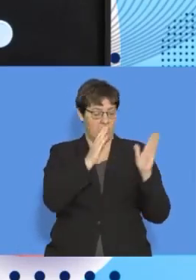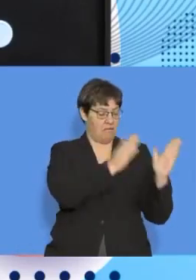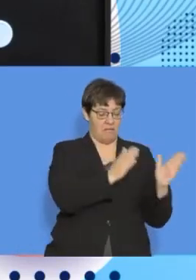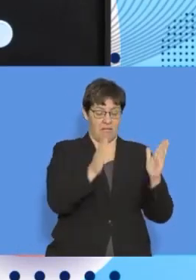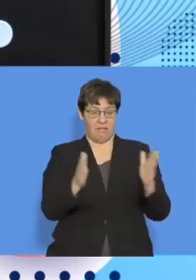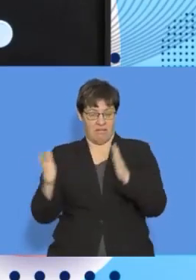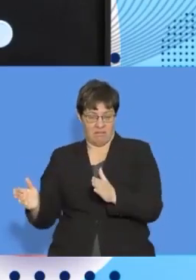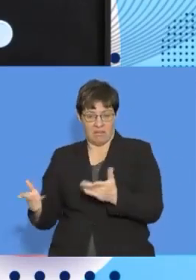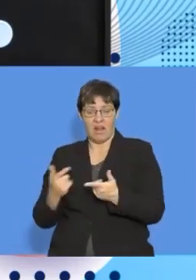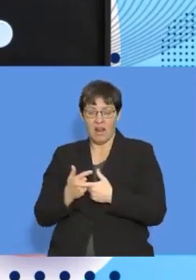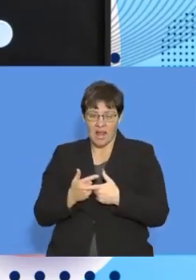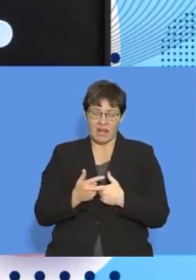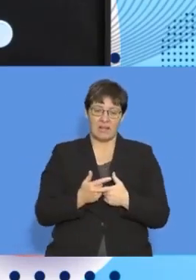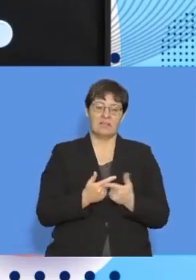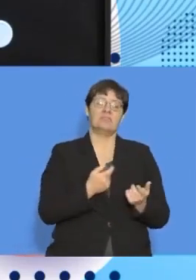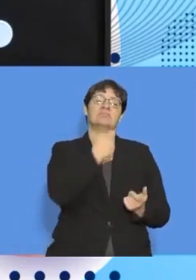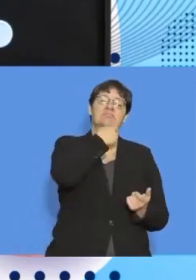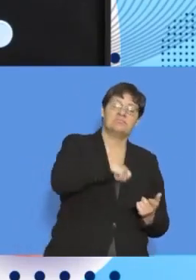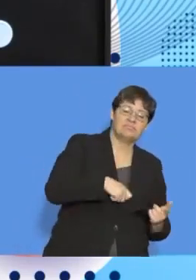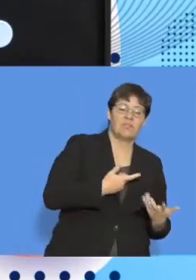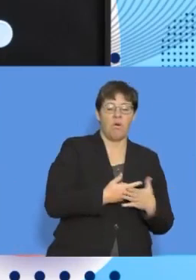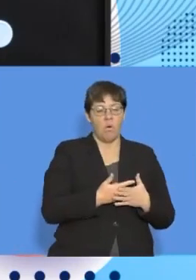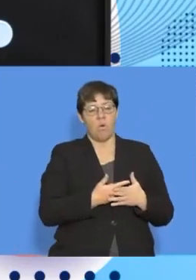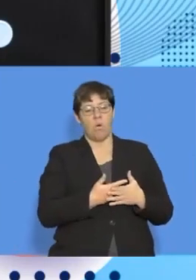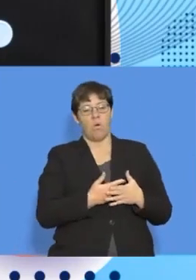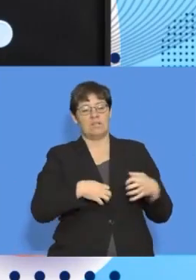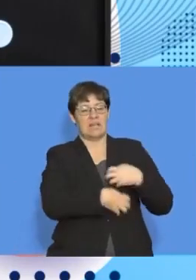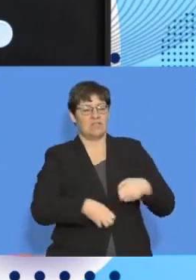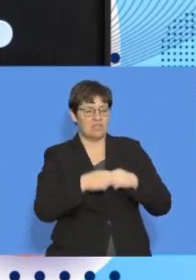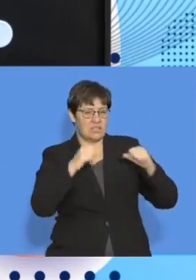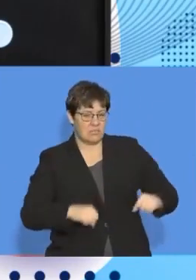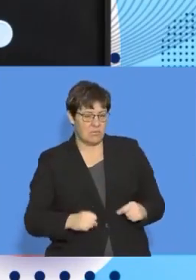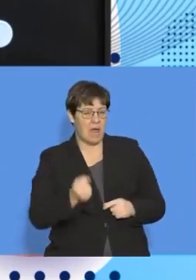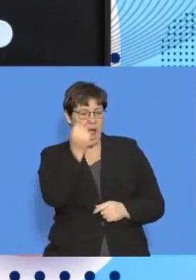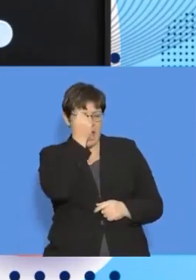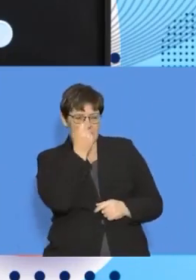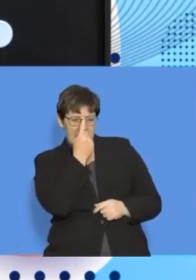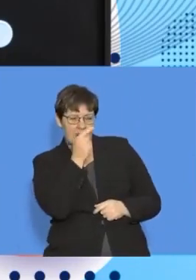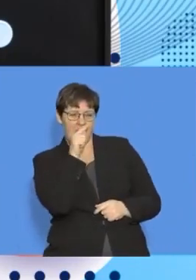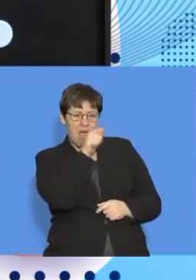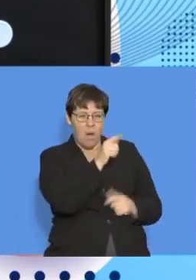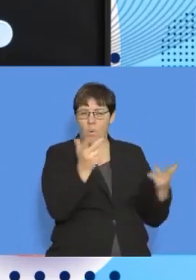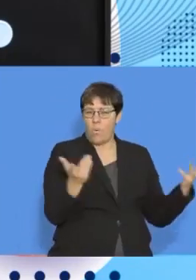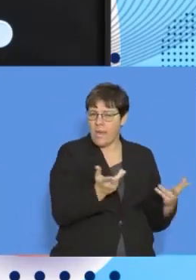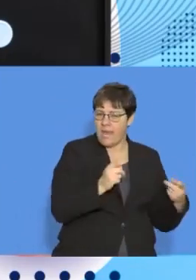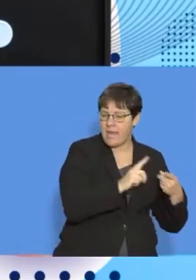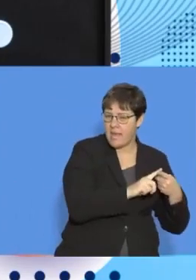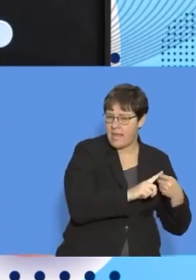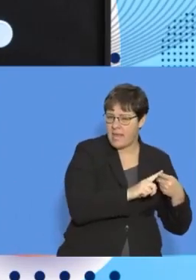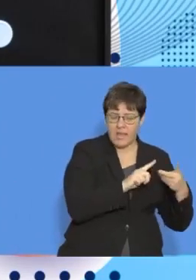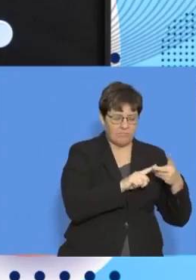such as the alimentary canal or the digestive system, that you understand the location of an organ,